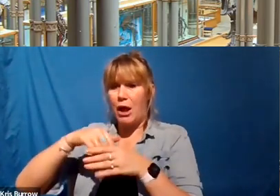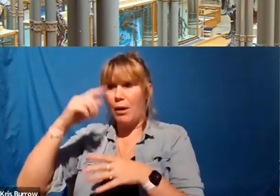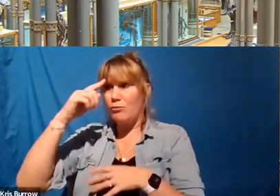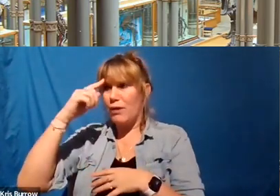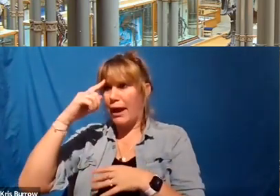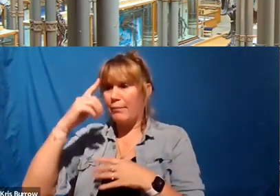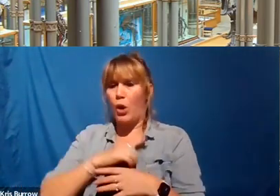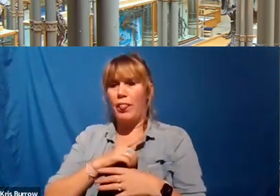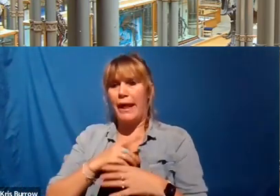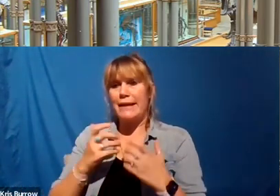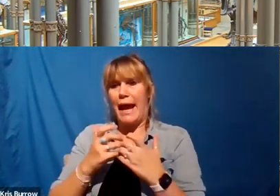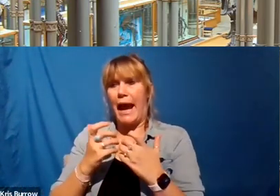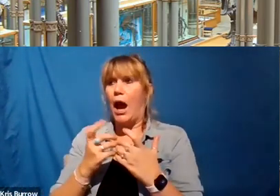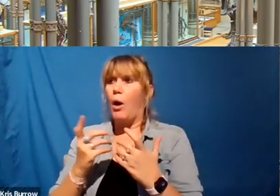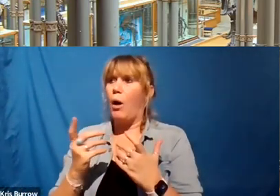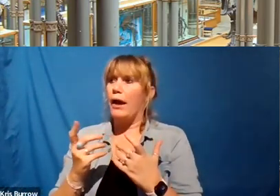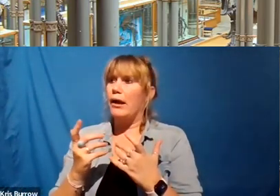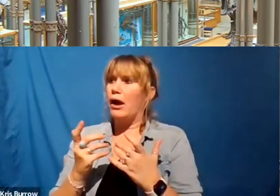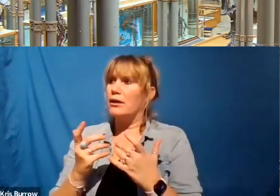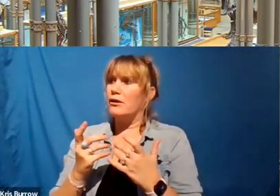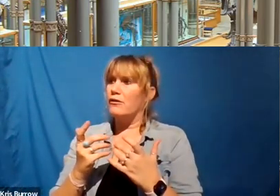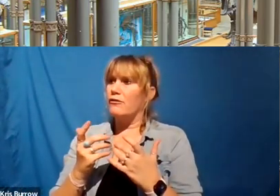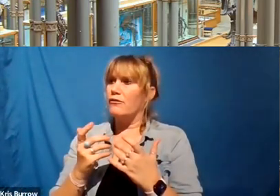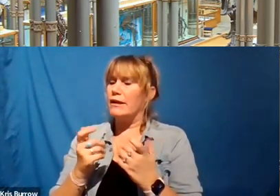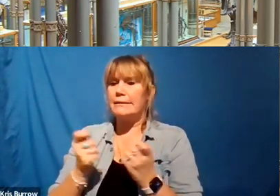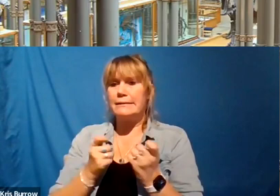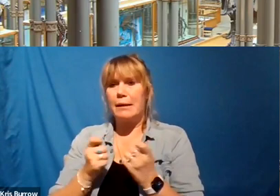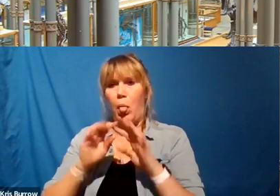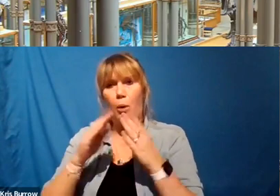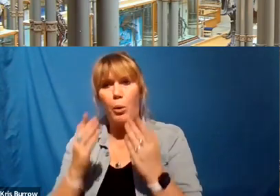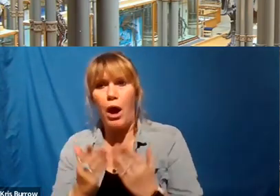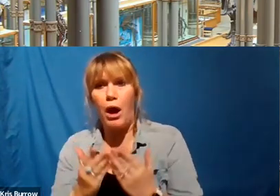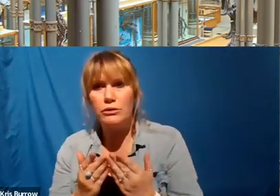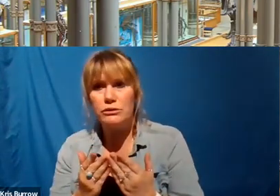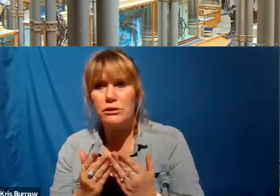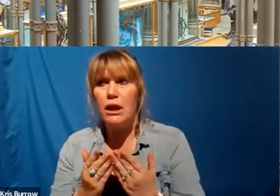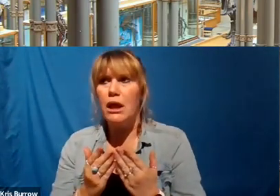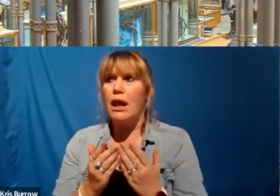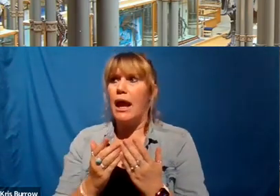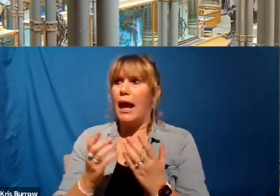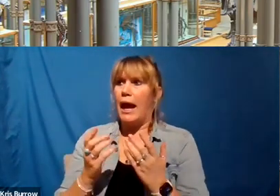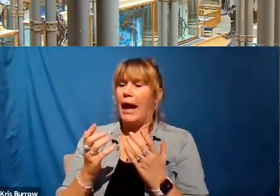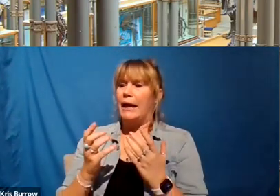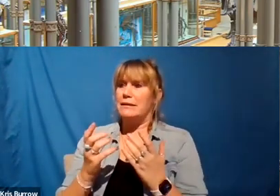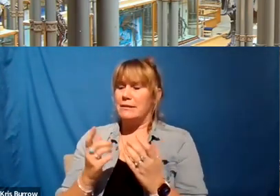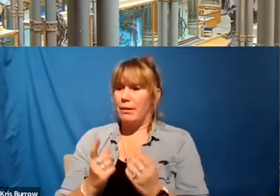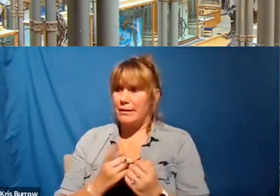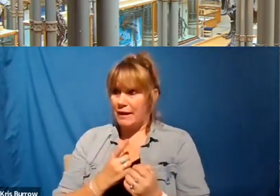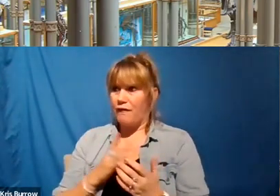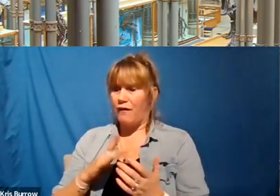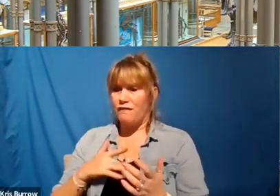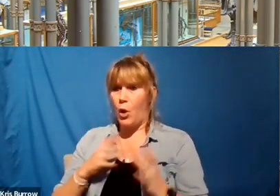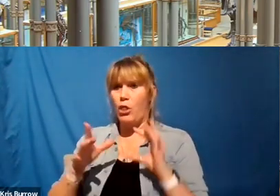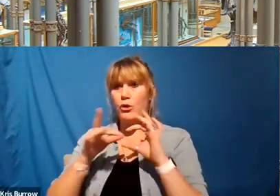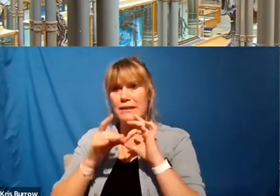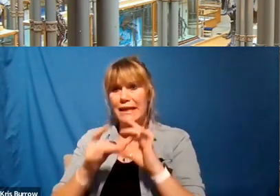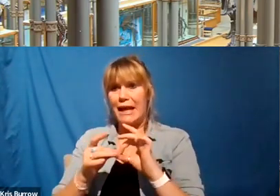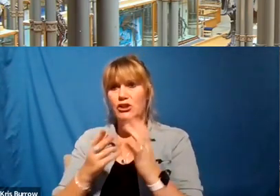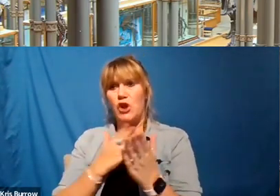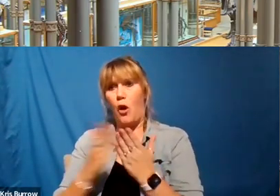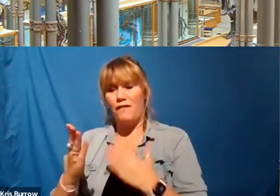hoard objects and information, turn them over and over, and I make connections that seem obvious to me,